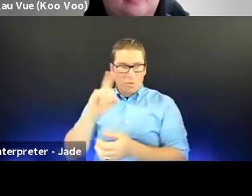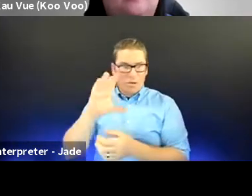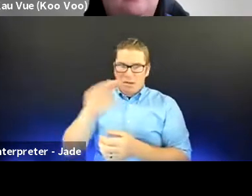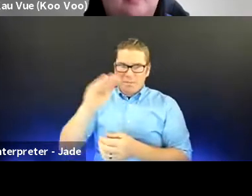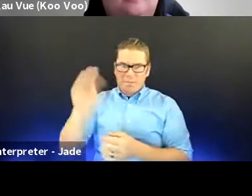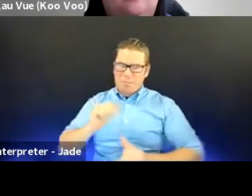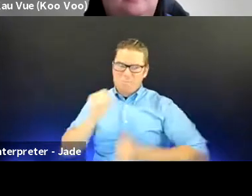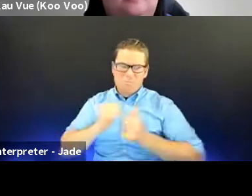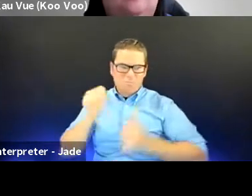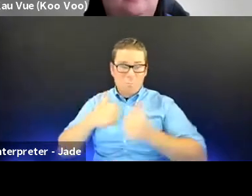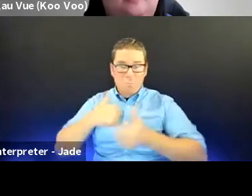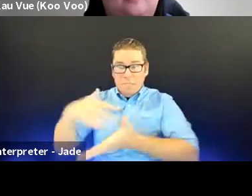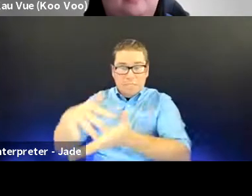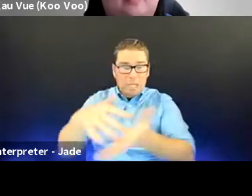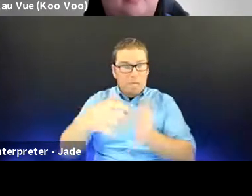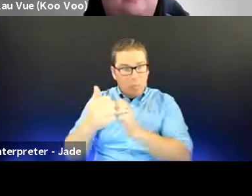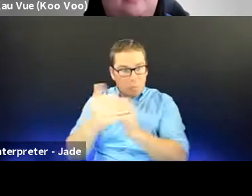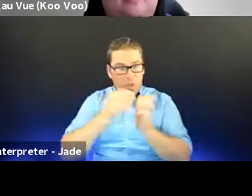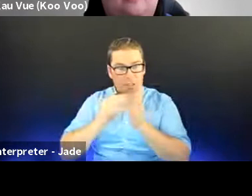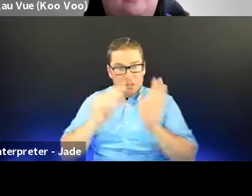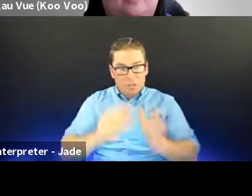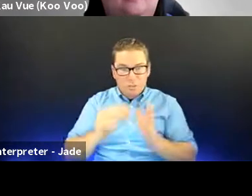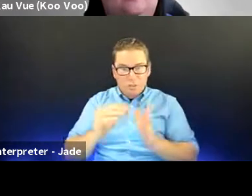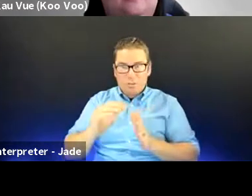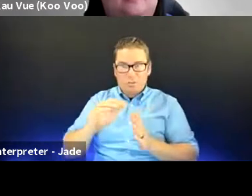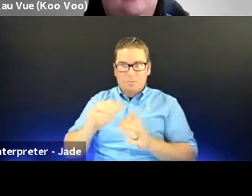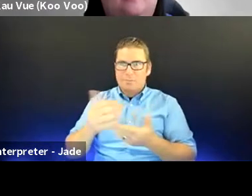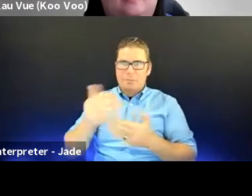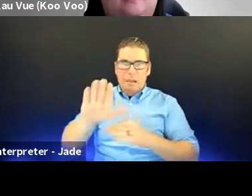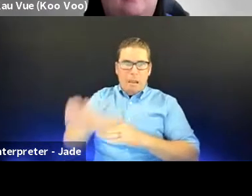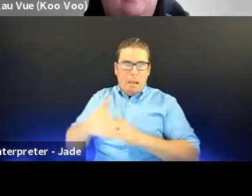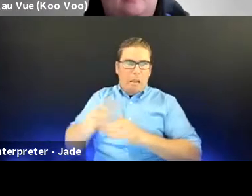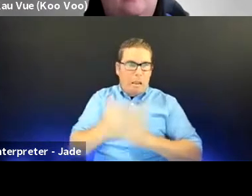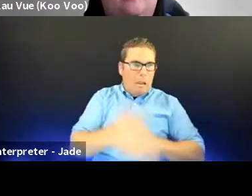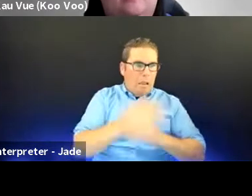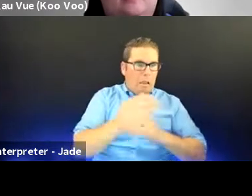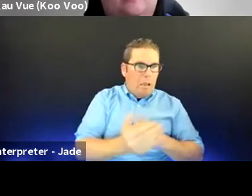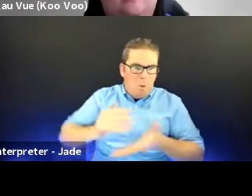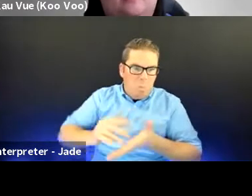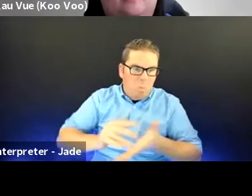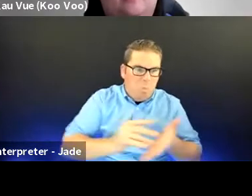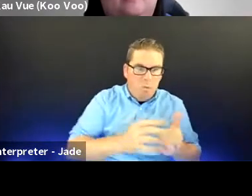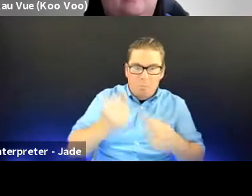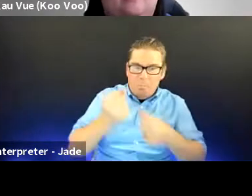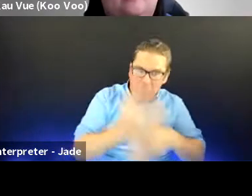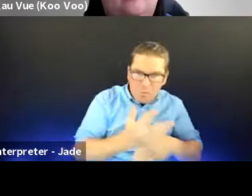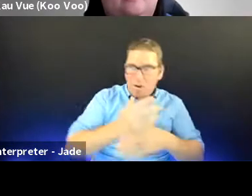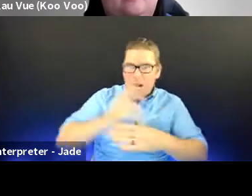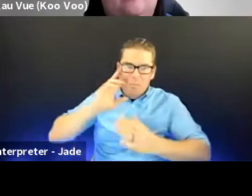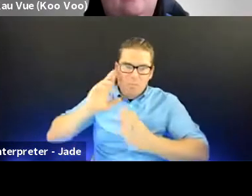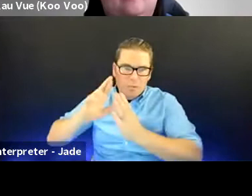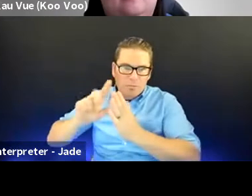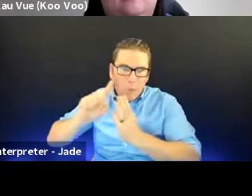and I was up almost every single night prepping, writing exams, getting stuff graded on time. And